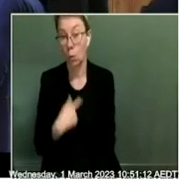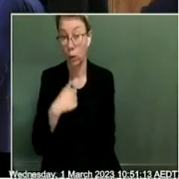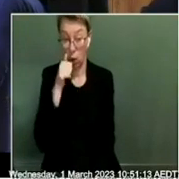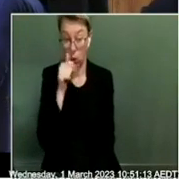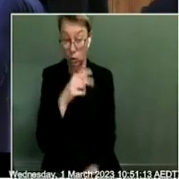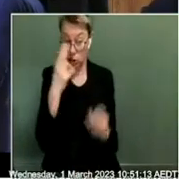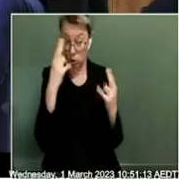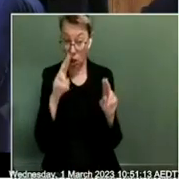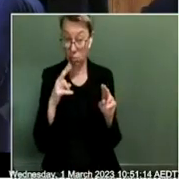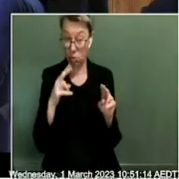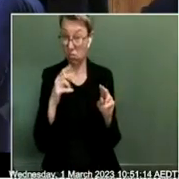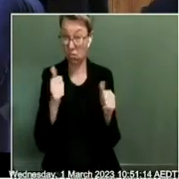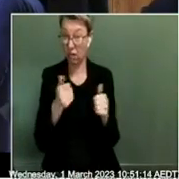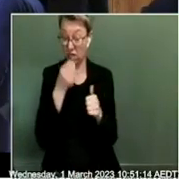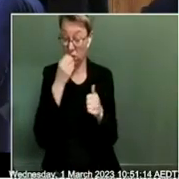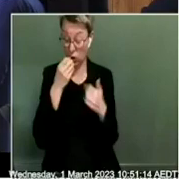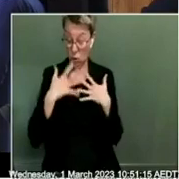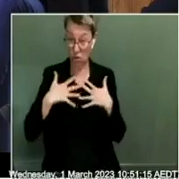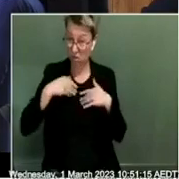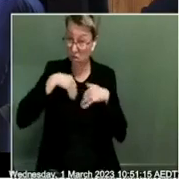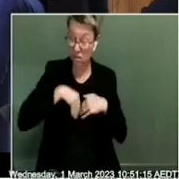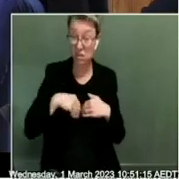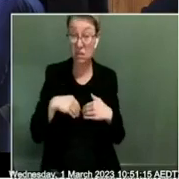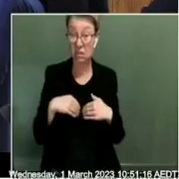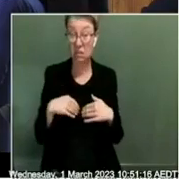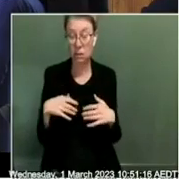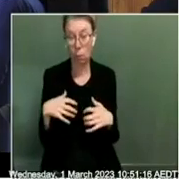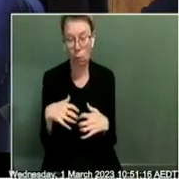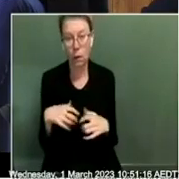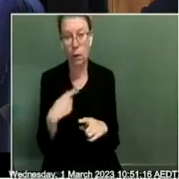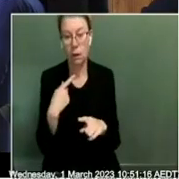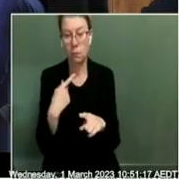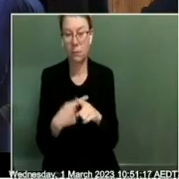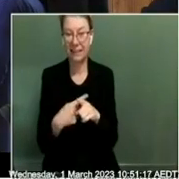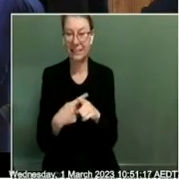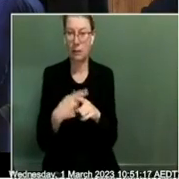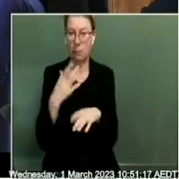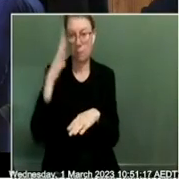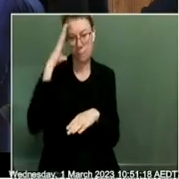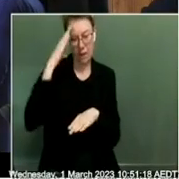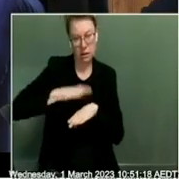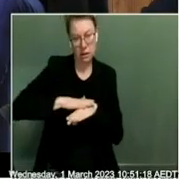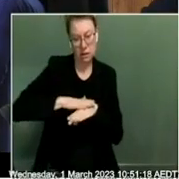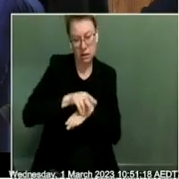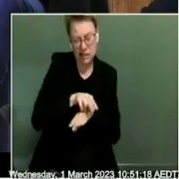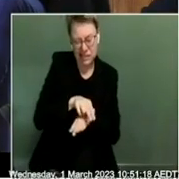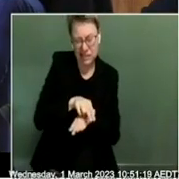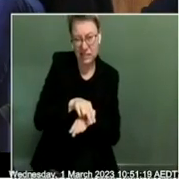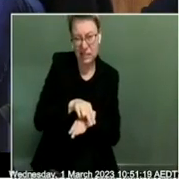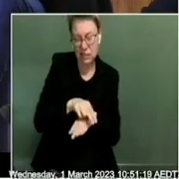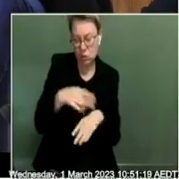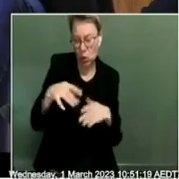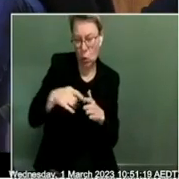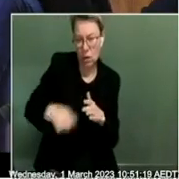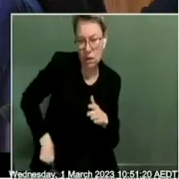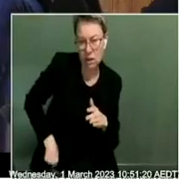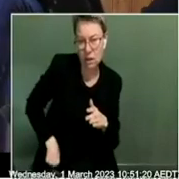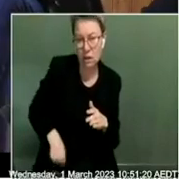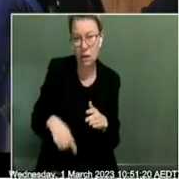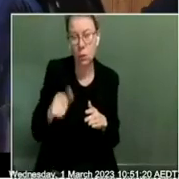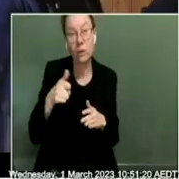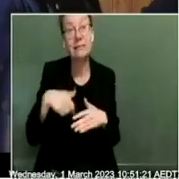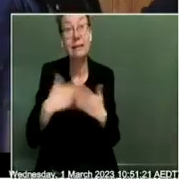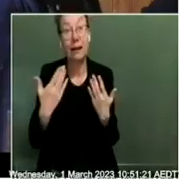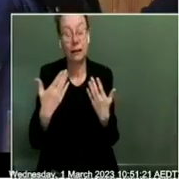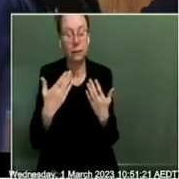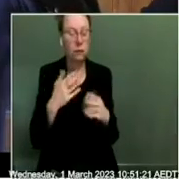that. But after he passed away, I was sitting there one day with my grandmother, and I